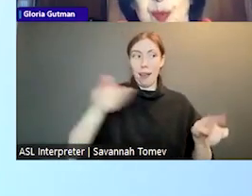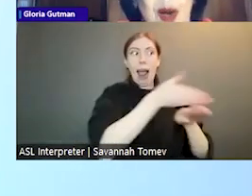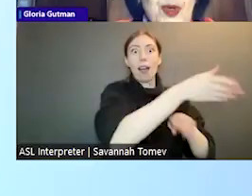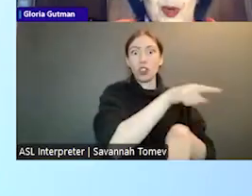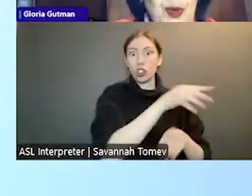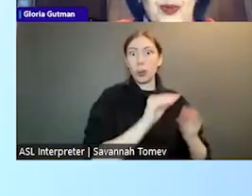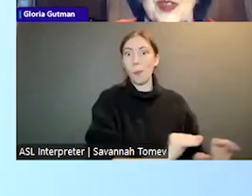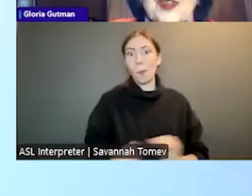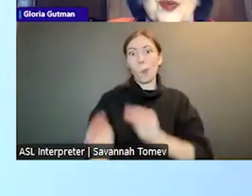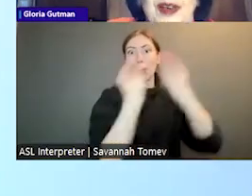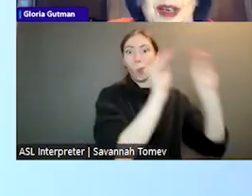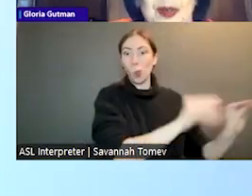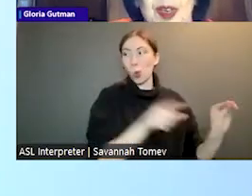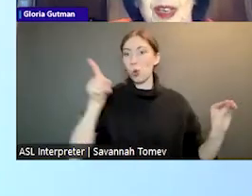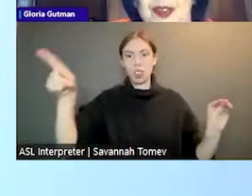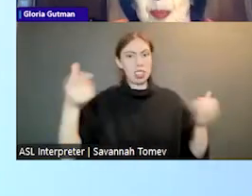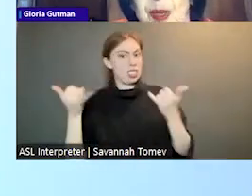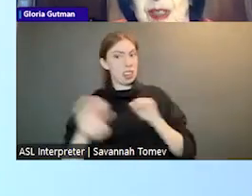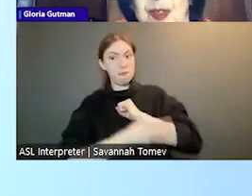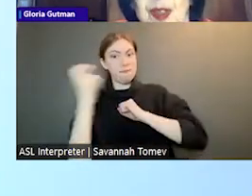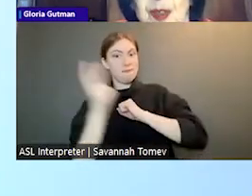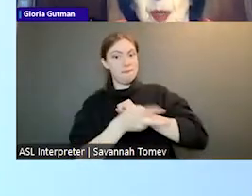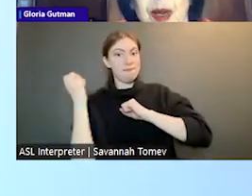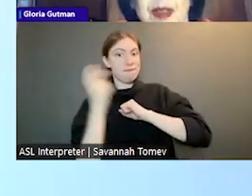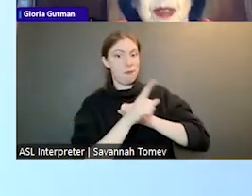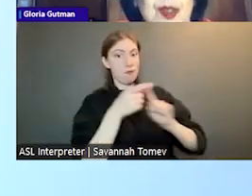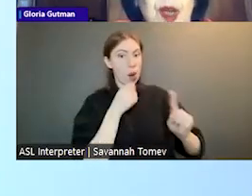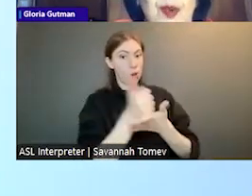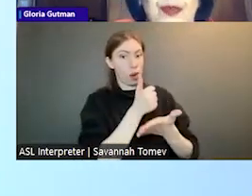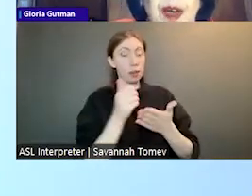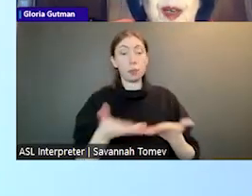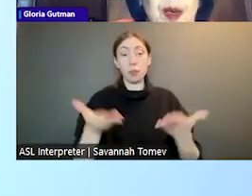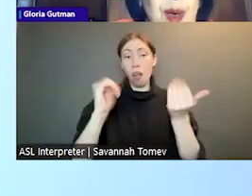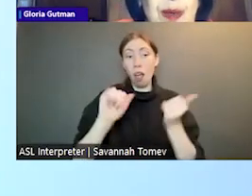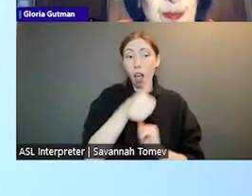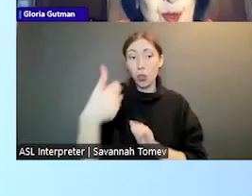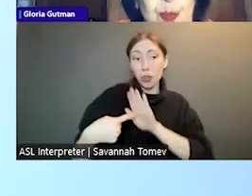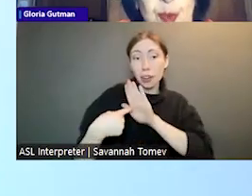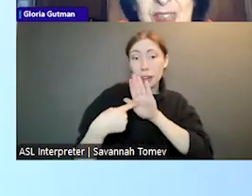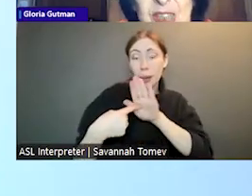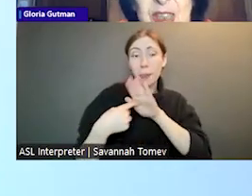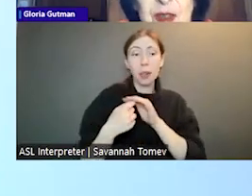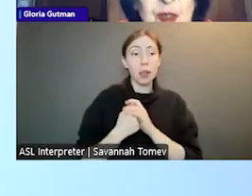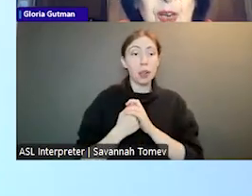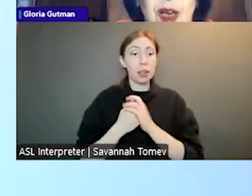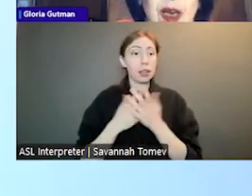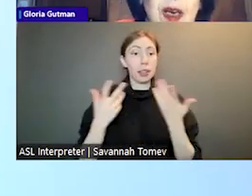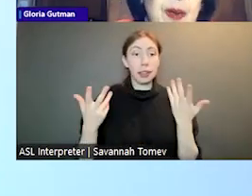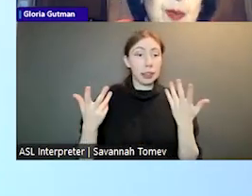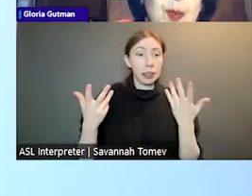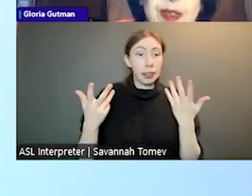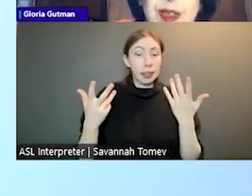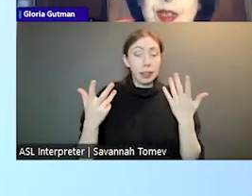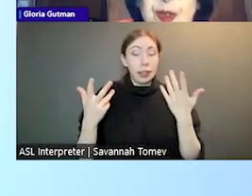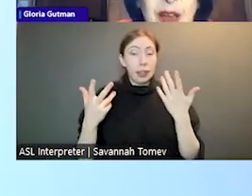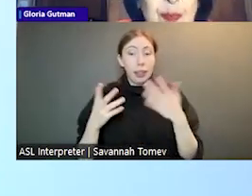was a robber who broke into our house. Somebody else said an acquaintance. We've got a partner superintendents.